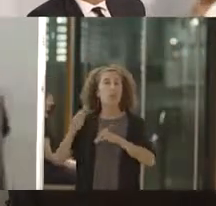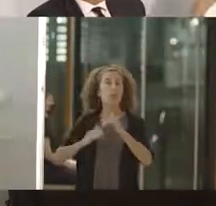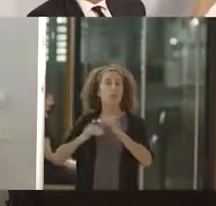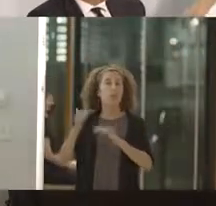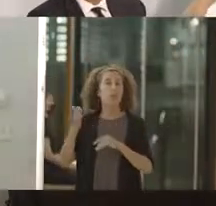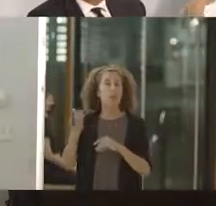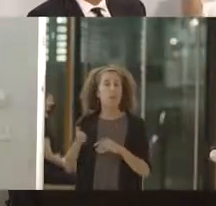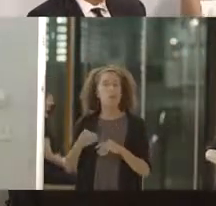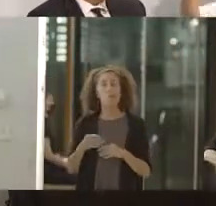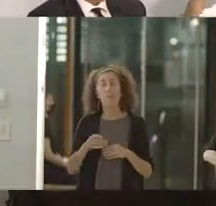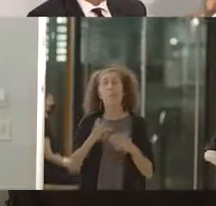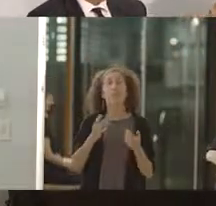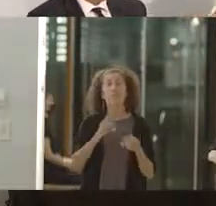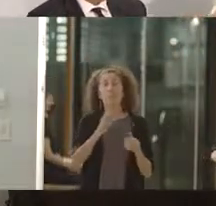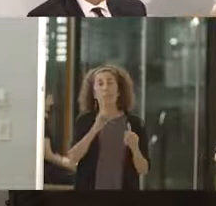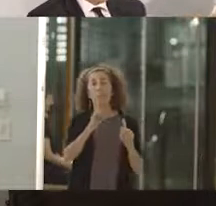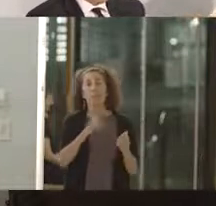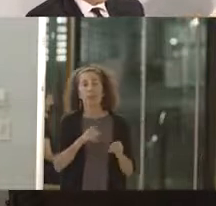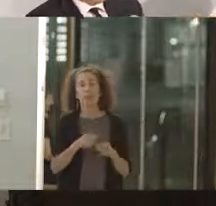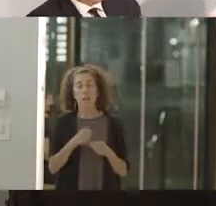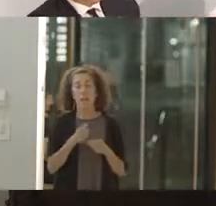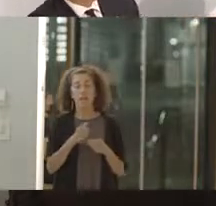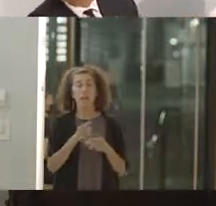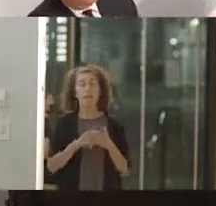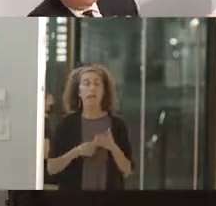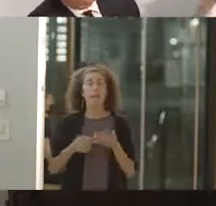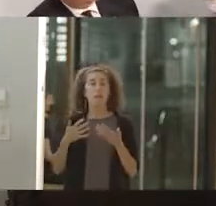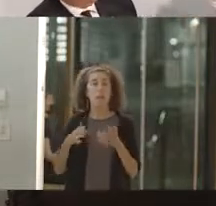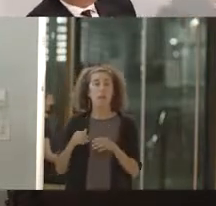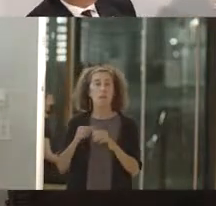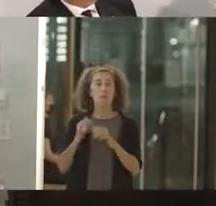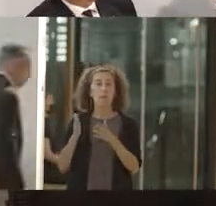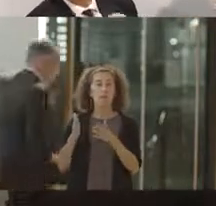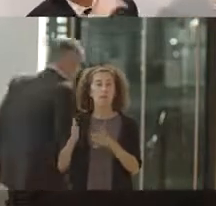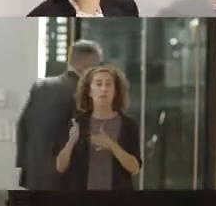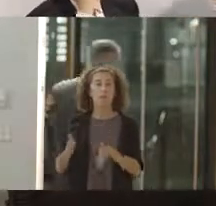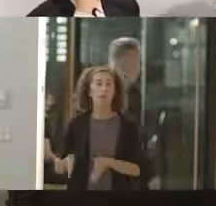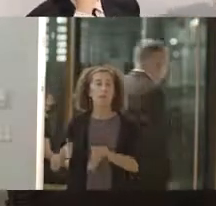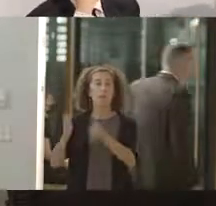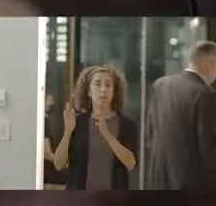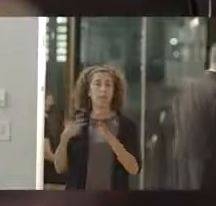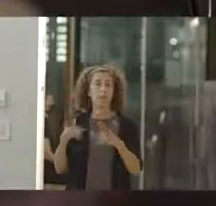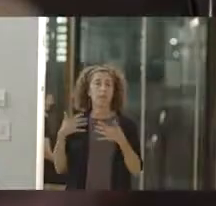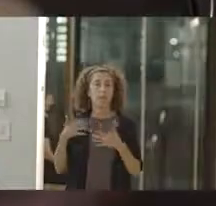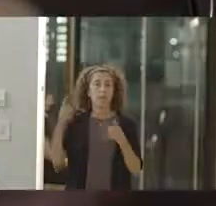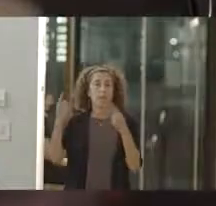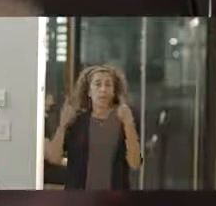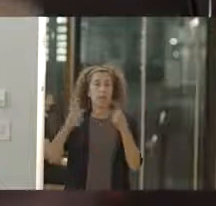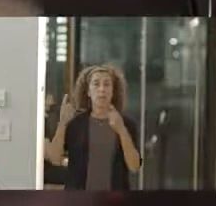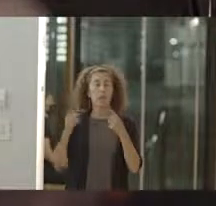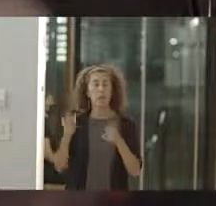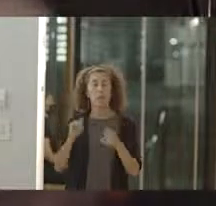Brookfield Place, of a lot of the existing buildings, is something that we're thinking about. For example, over here in Reach 7, along the Regatta